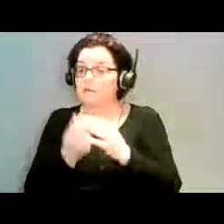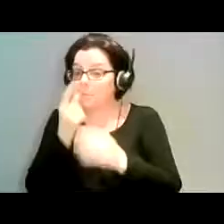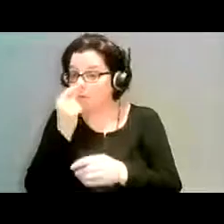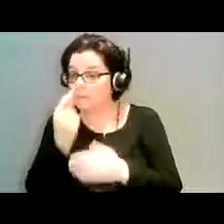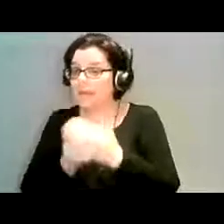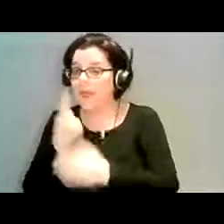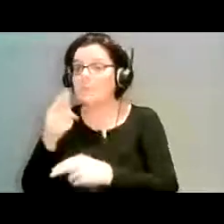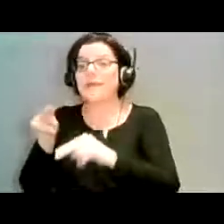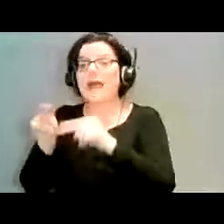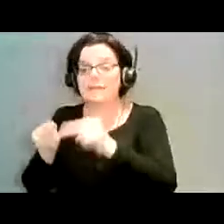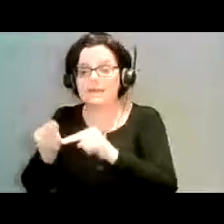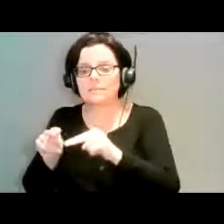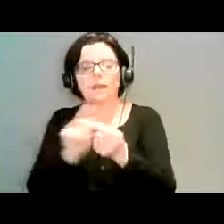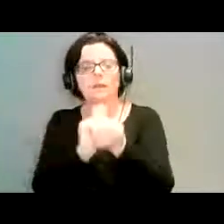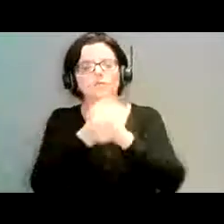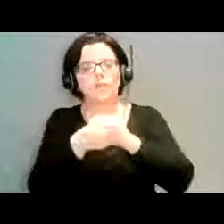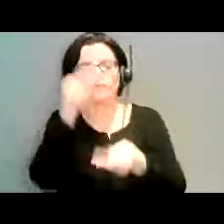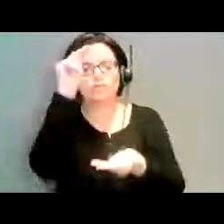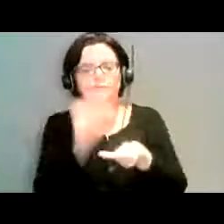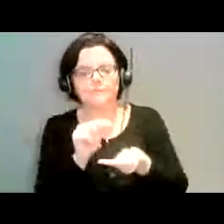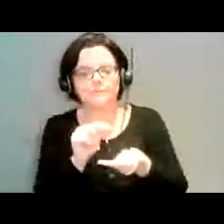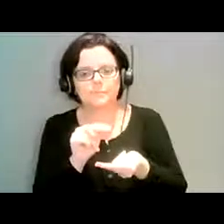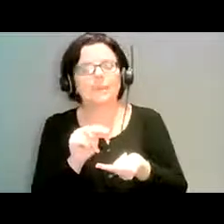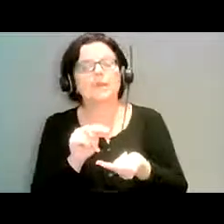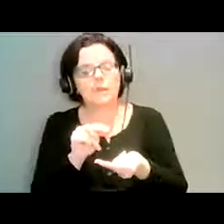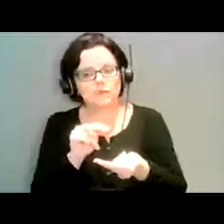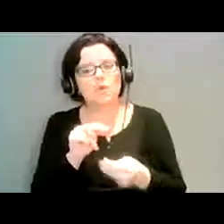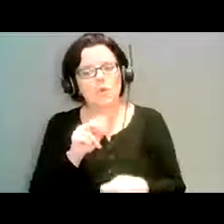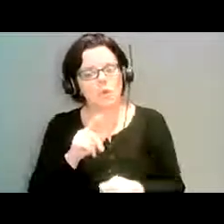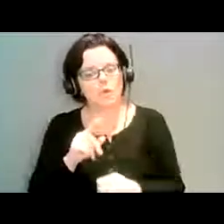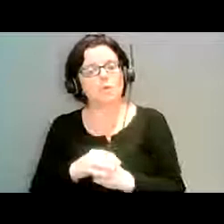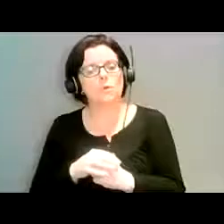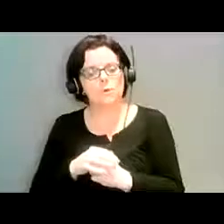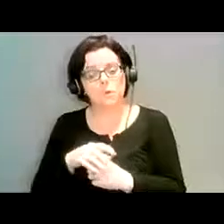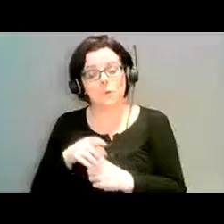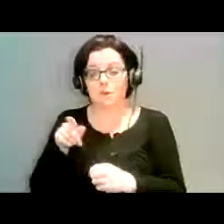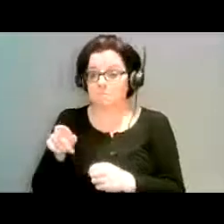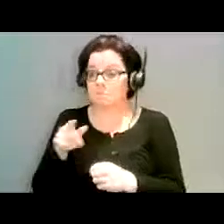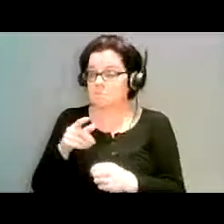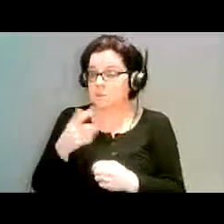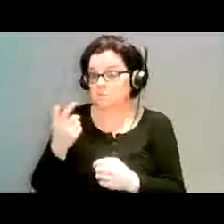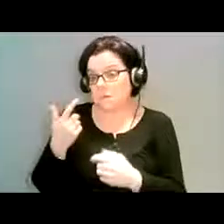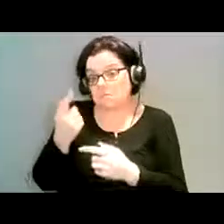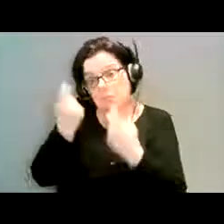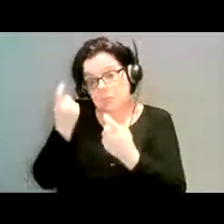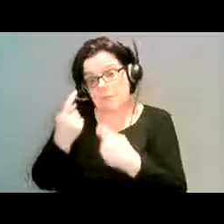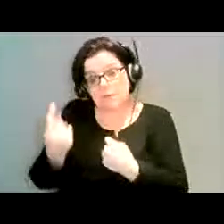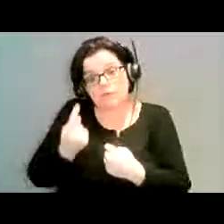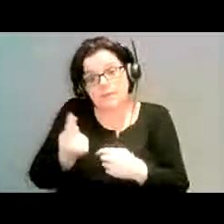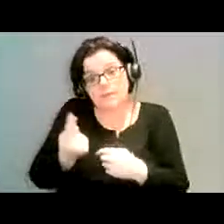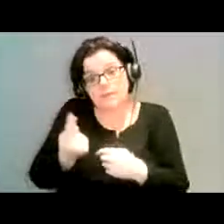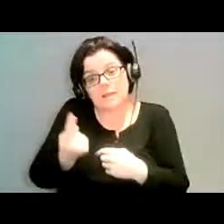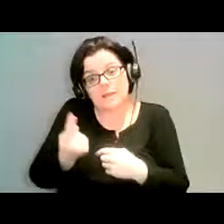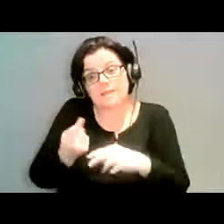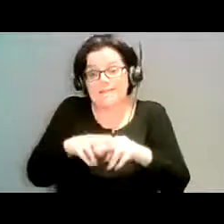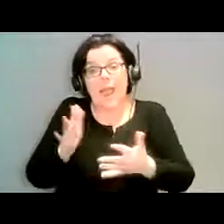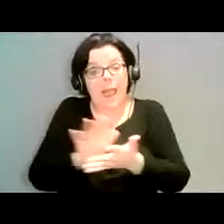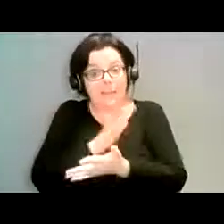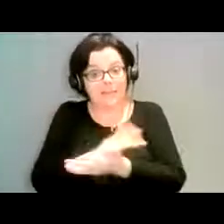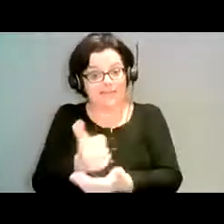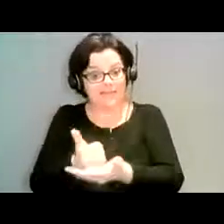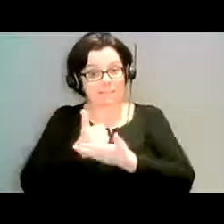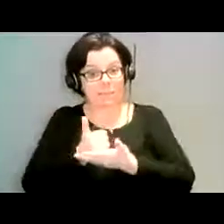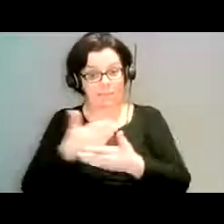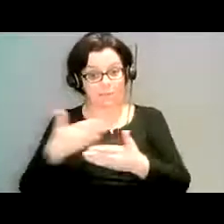think the key question to ask is whether you're happy with support you've got, and if not,